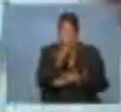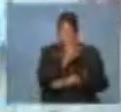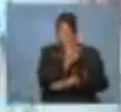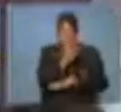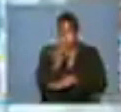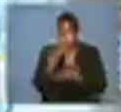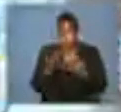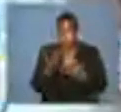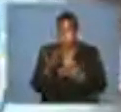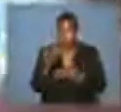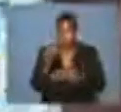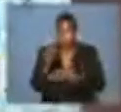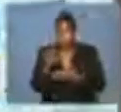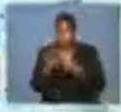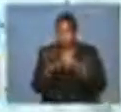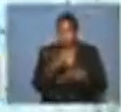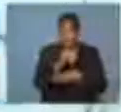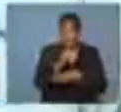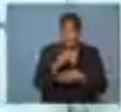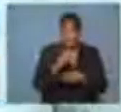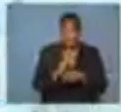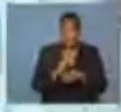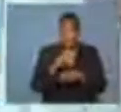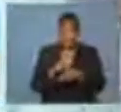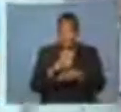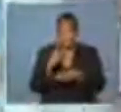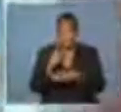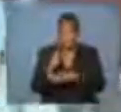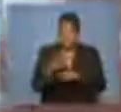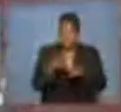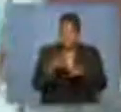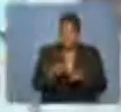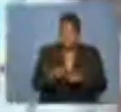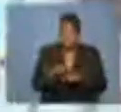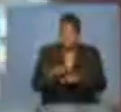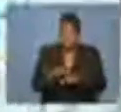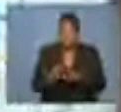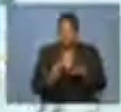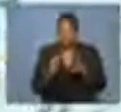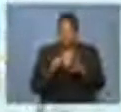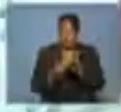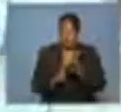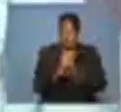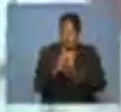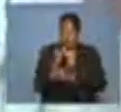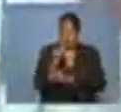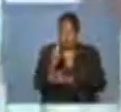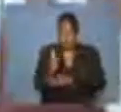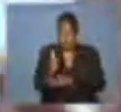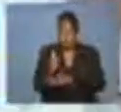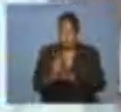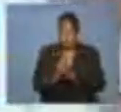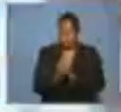need to plant. If you just leave it in place, nature will seed. If there, nature will regrow if there are native seeds already in